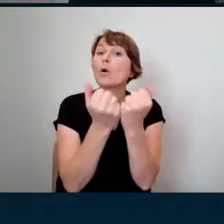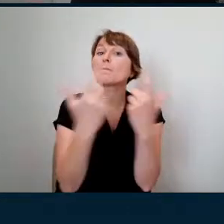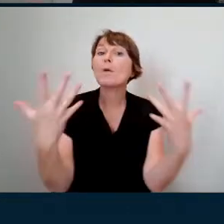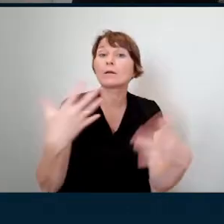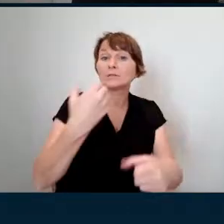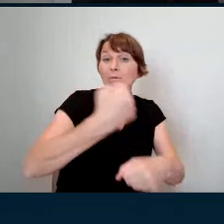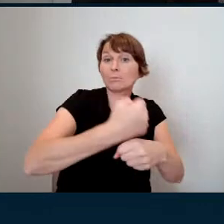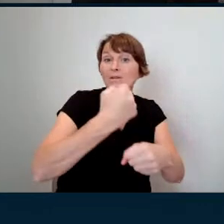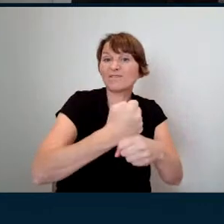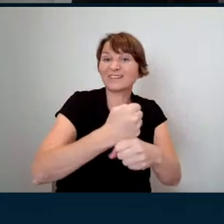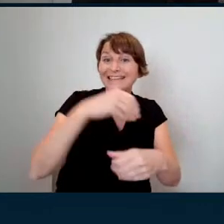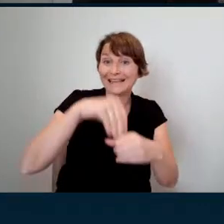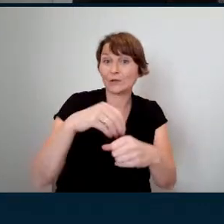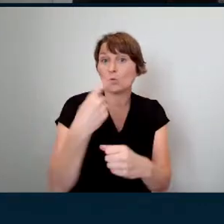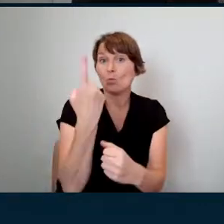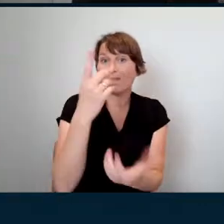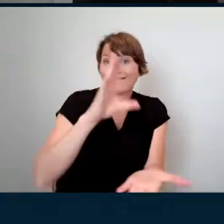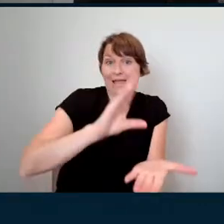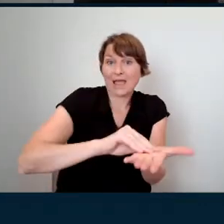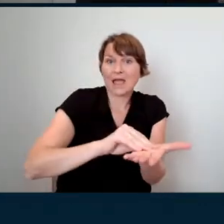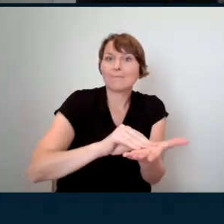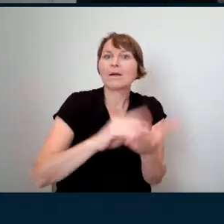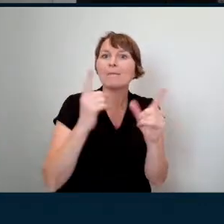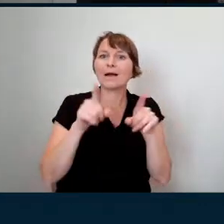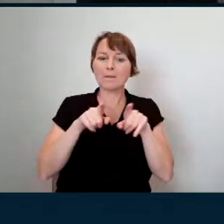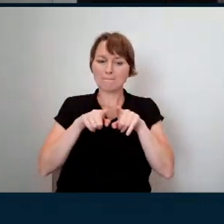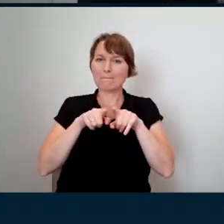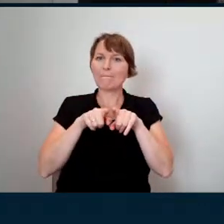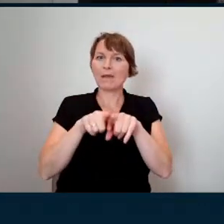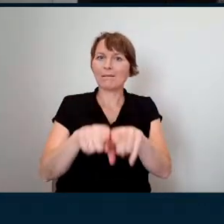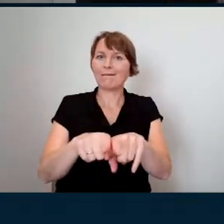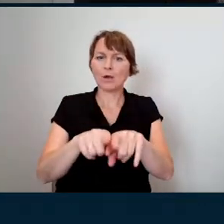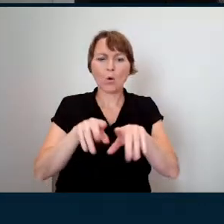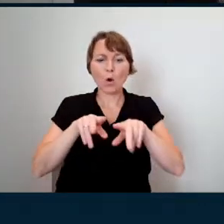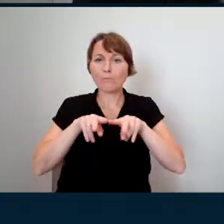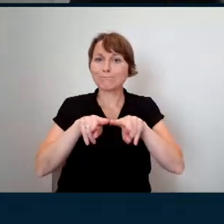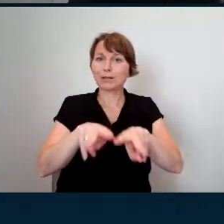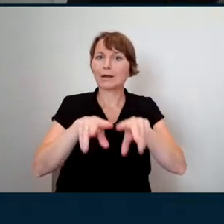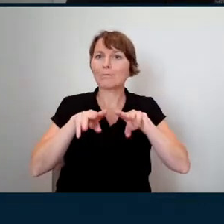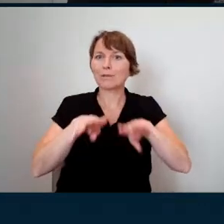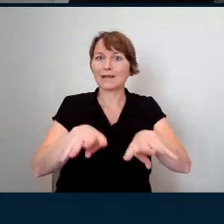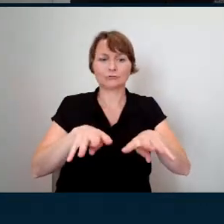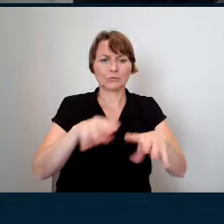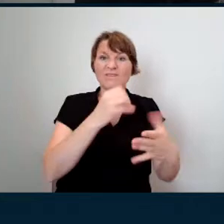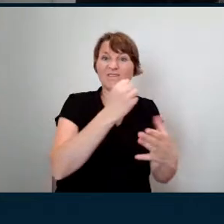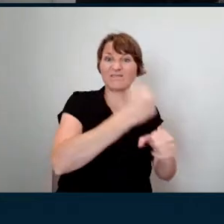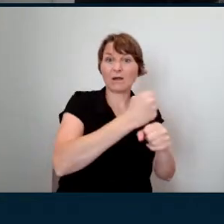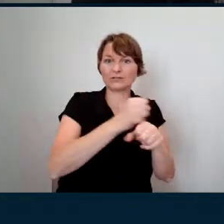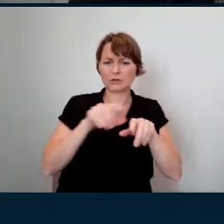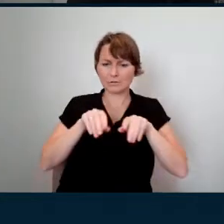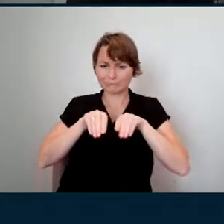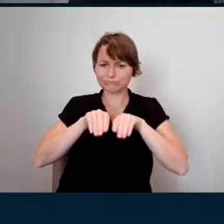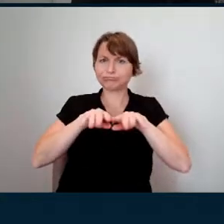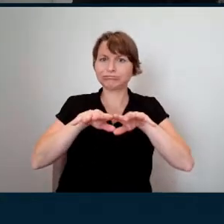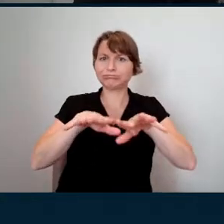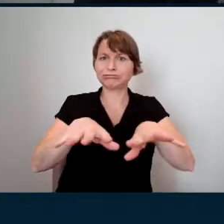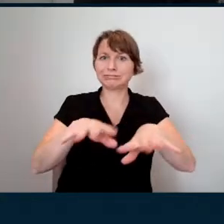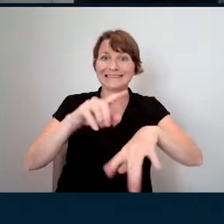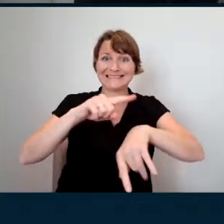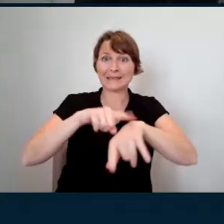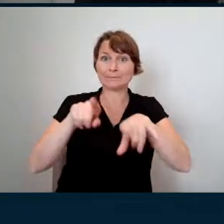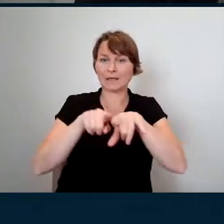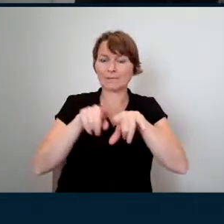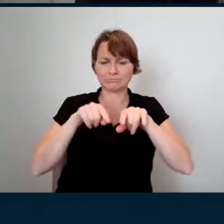and let them run in parallel. So your functions will run a lot faster because they can do multiple things at one time. So